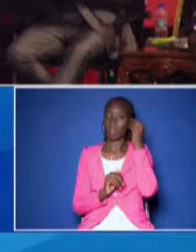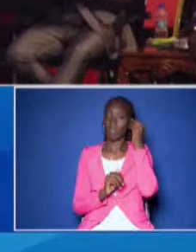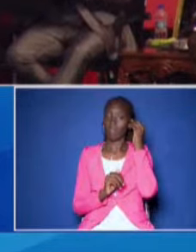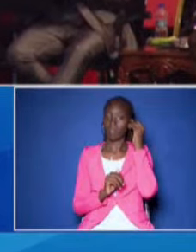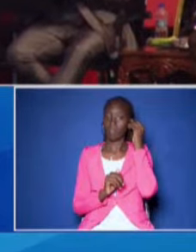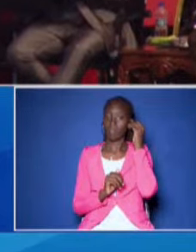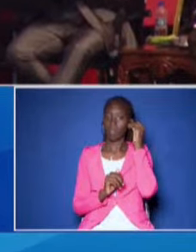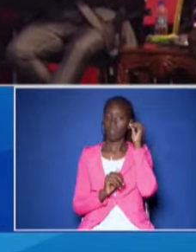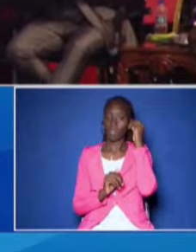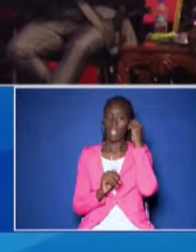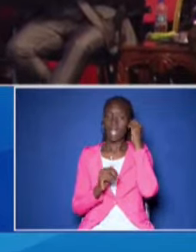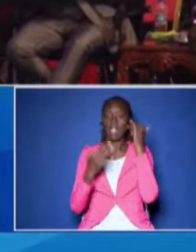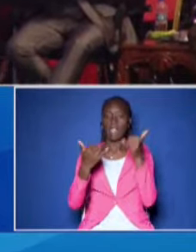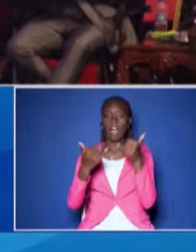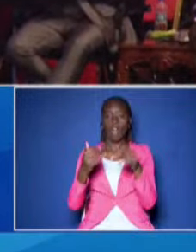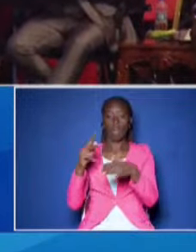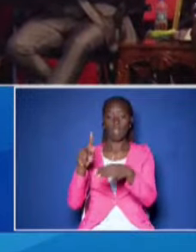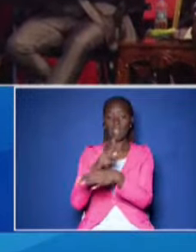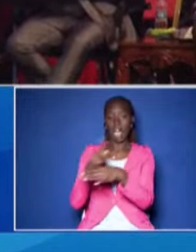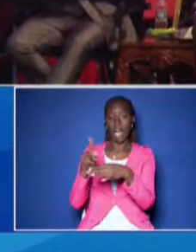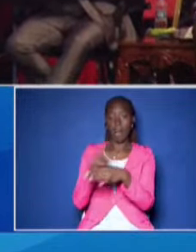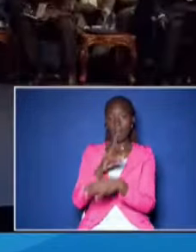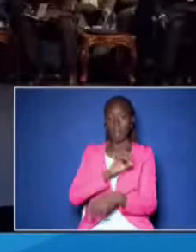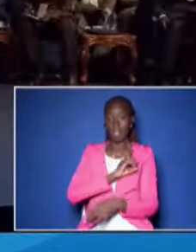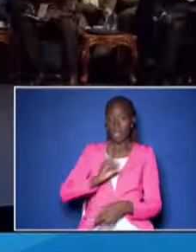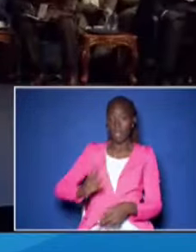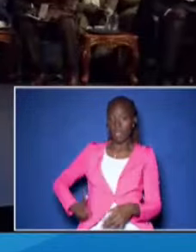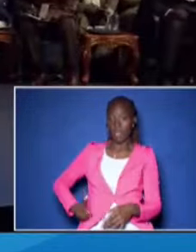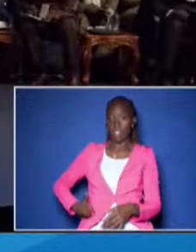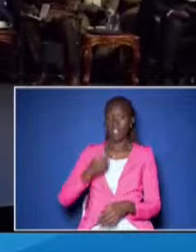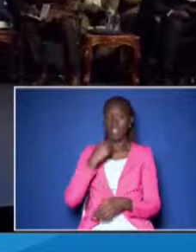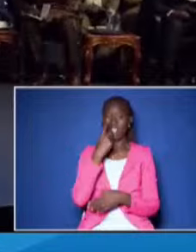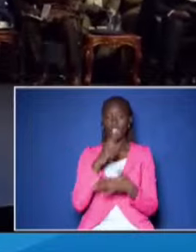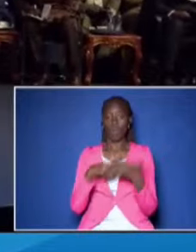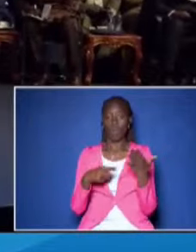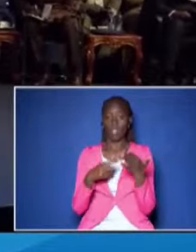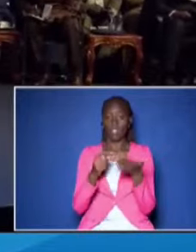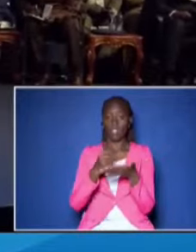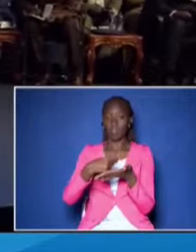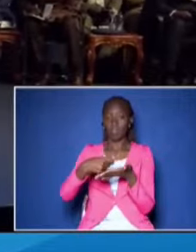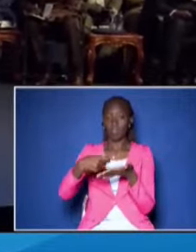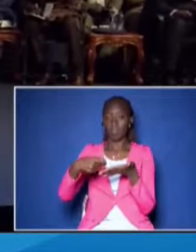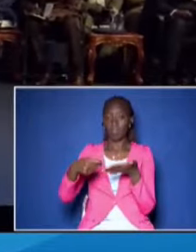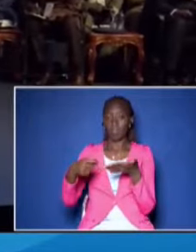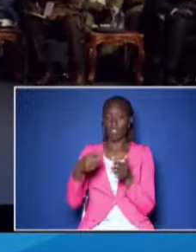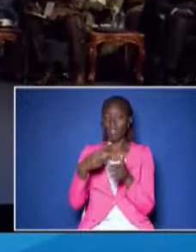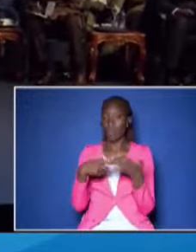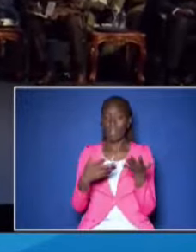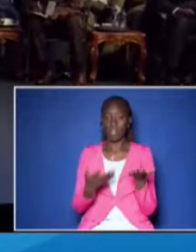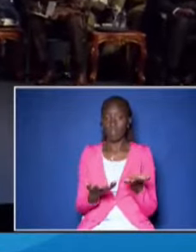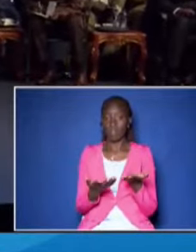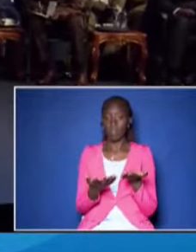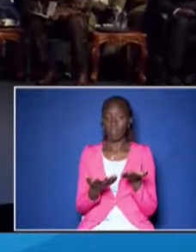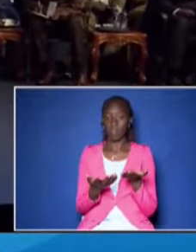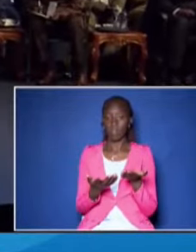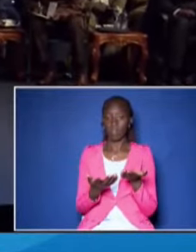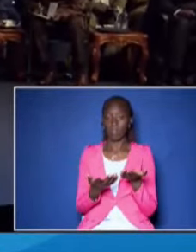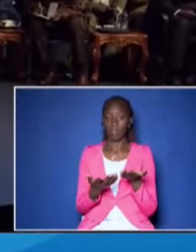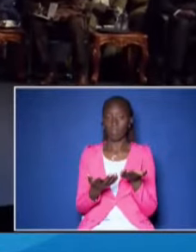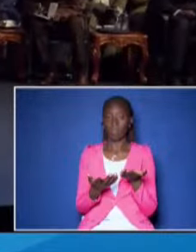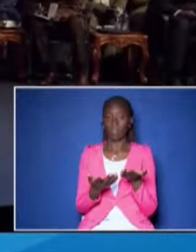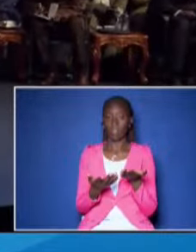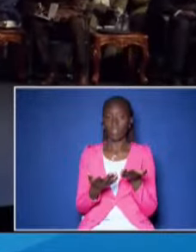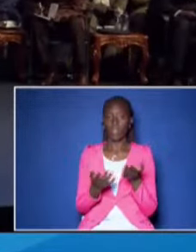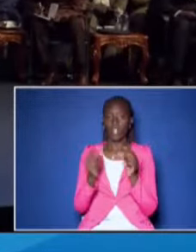Ghost the psalmist Z who wrote these words the